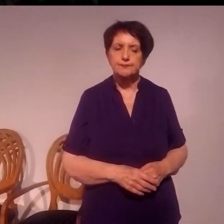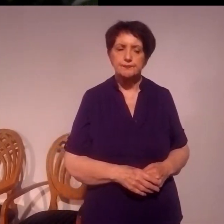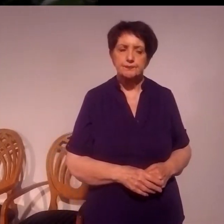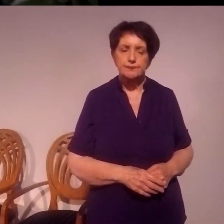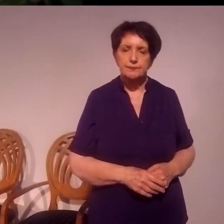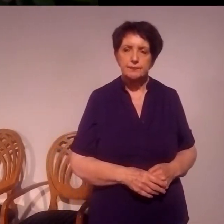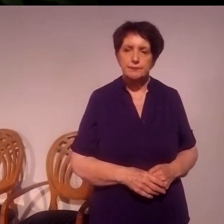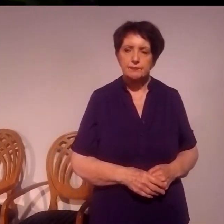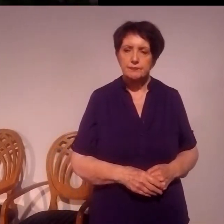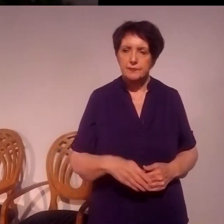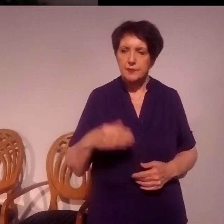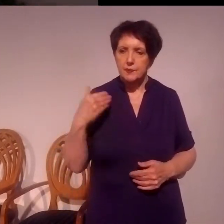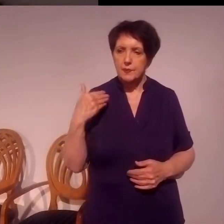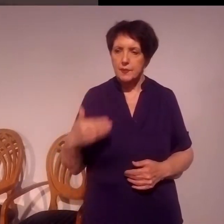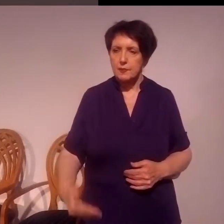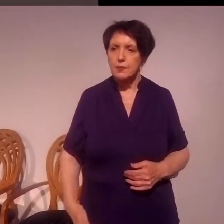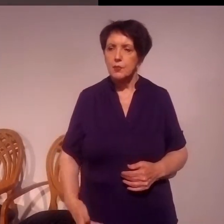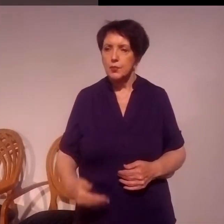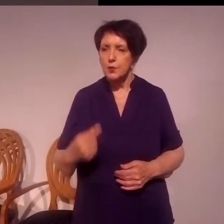that I am